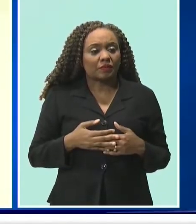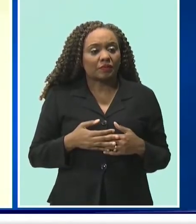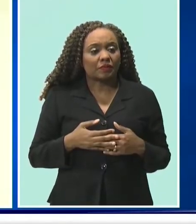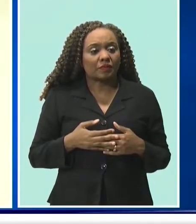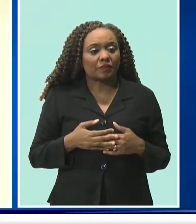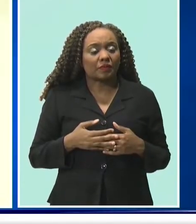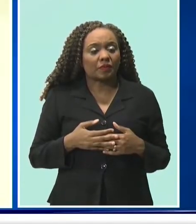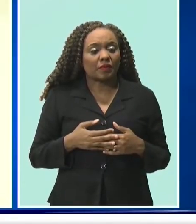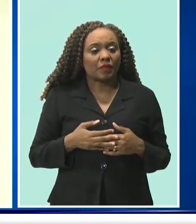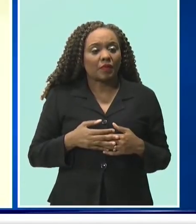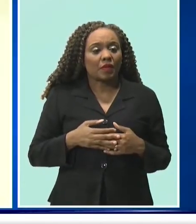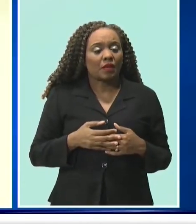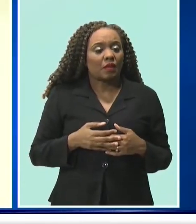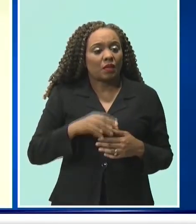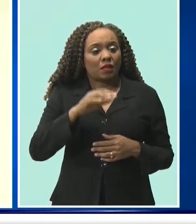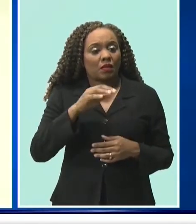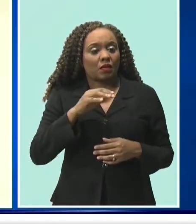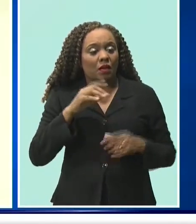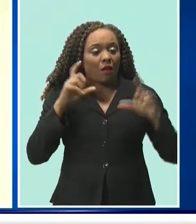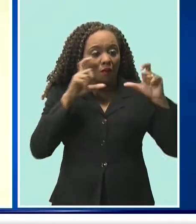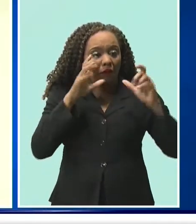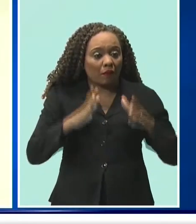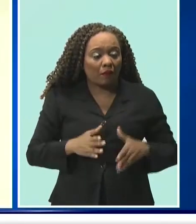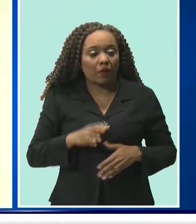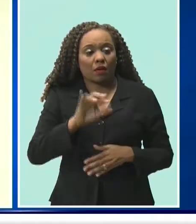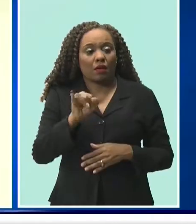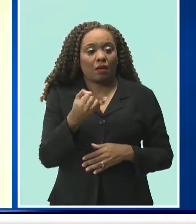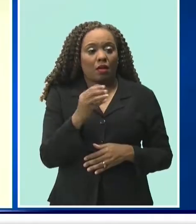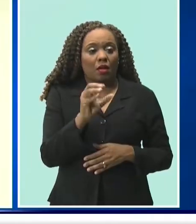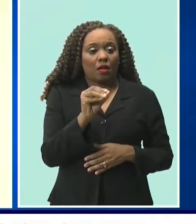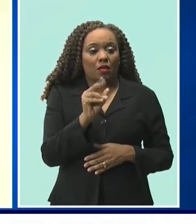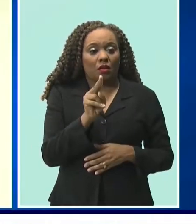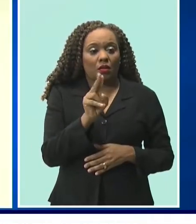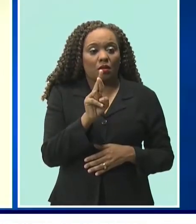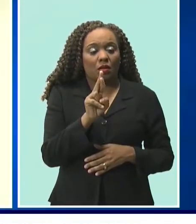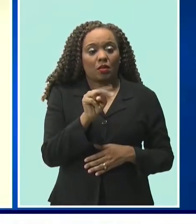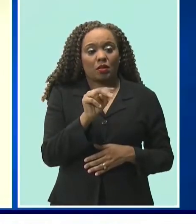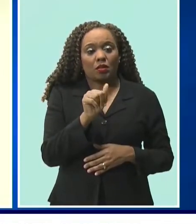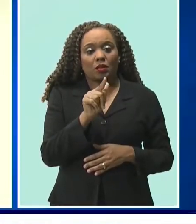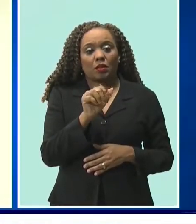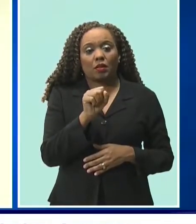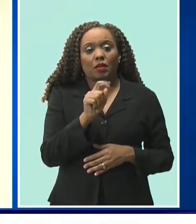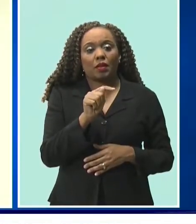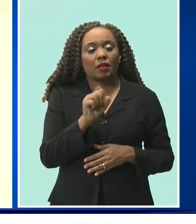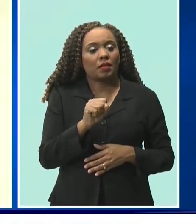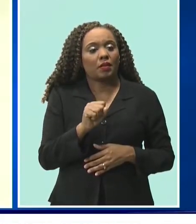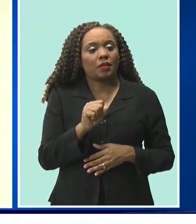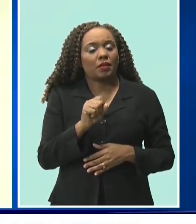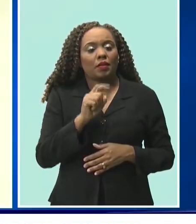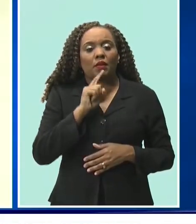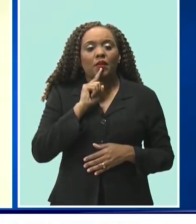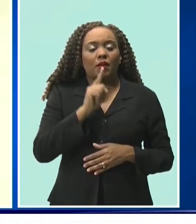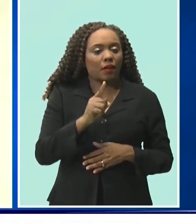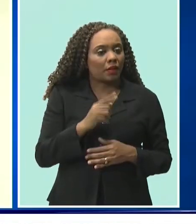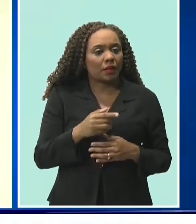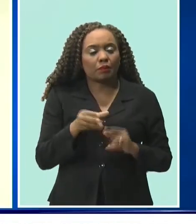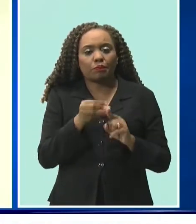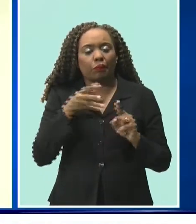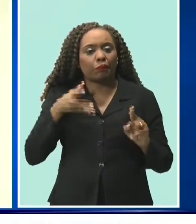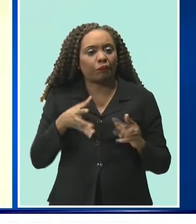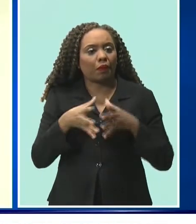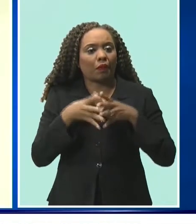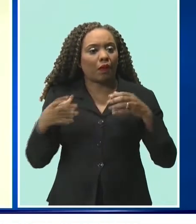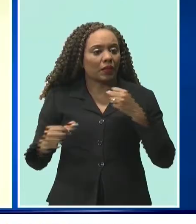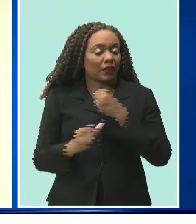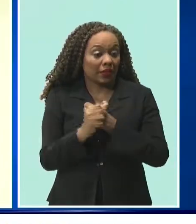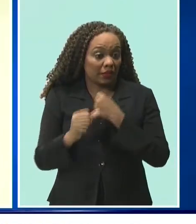dangers that journalists here in Barbados as well are sometimes exposed to in their attempts to cover the